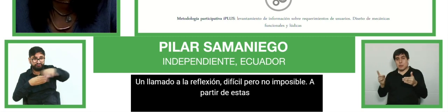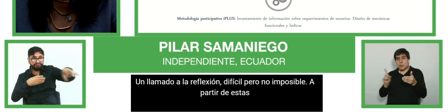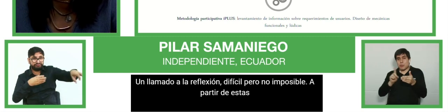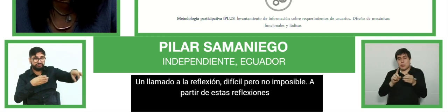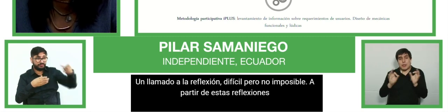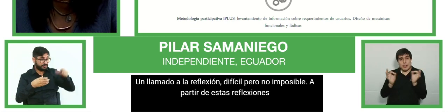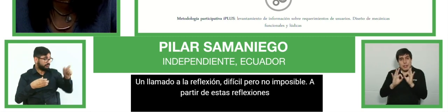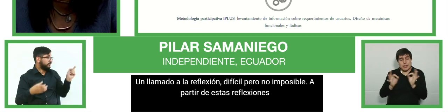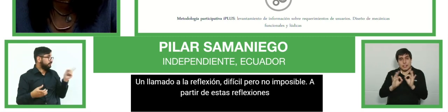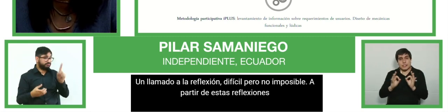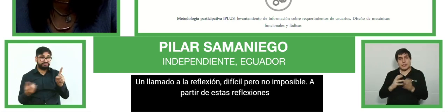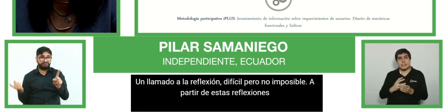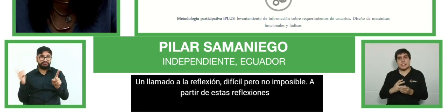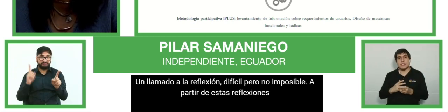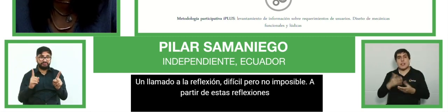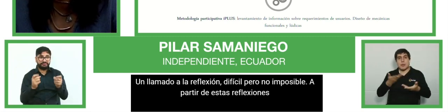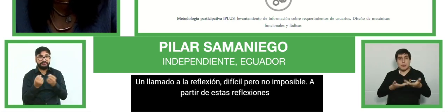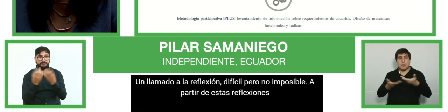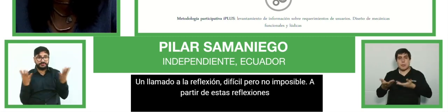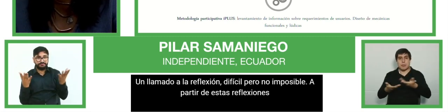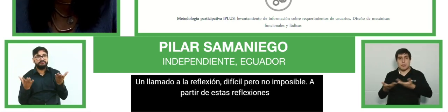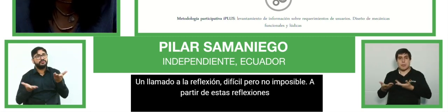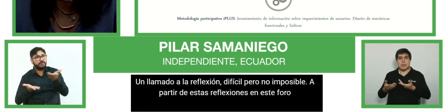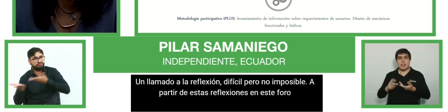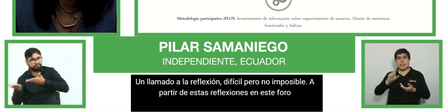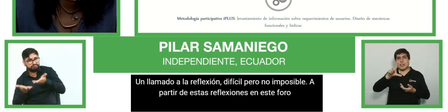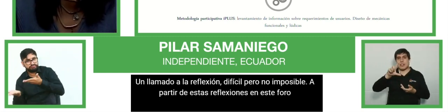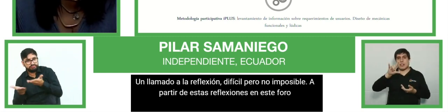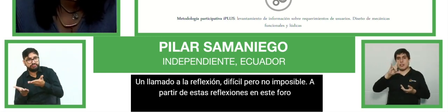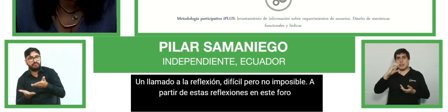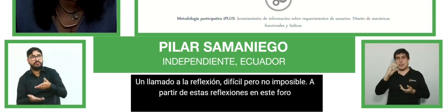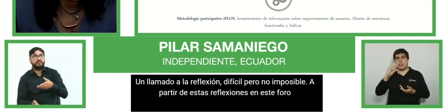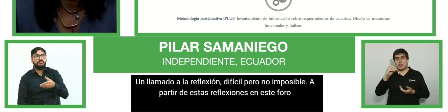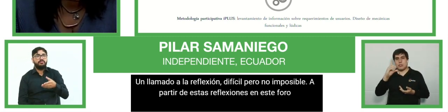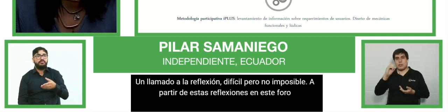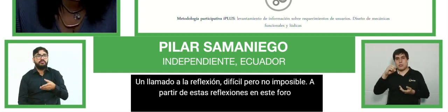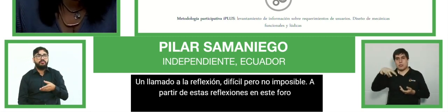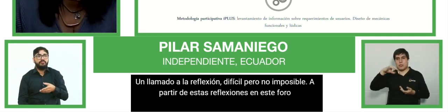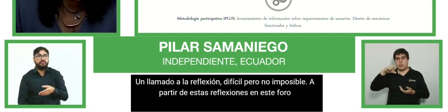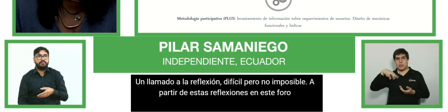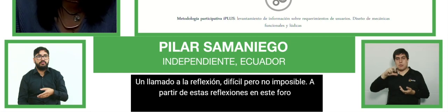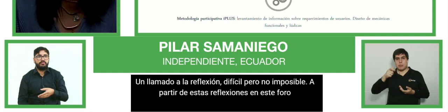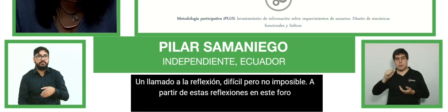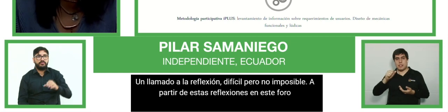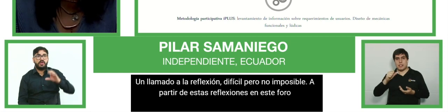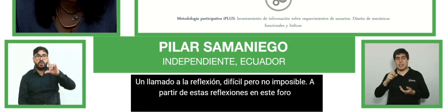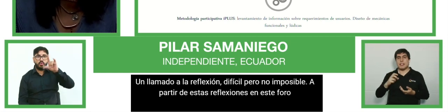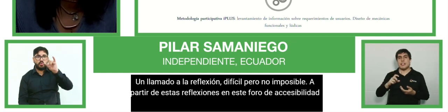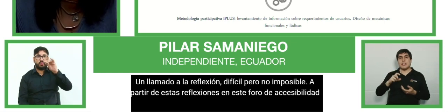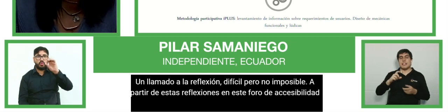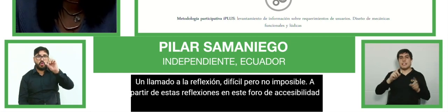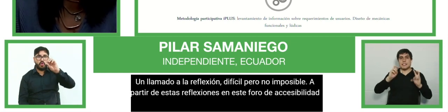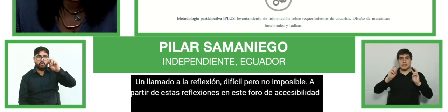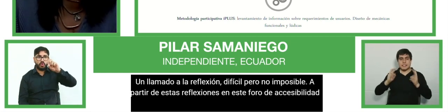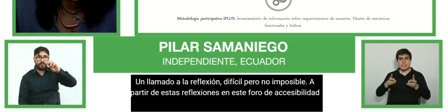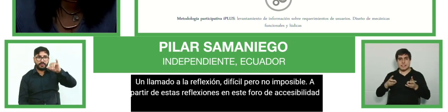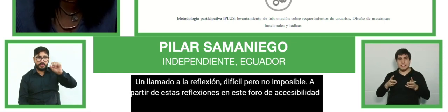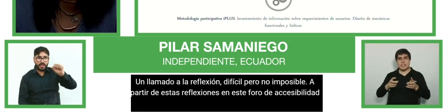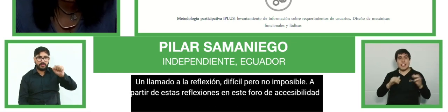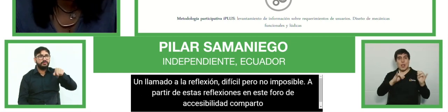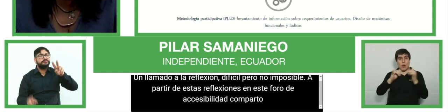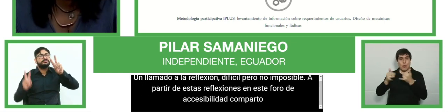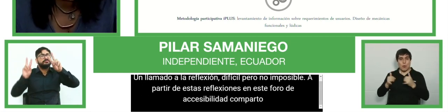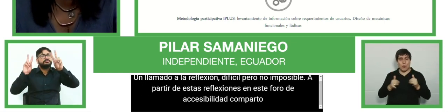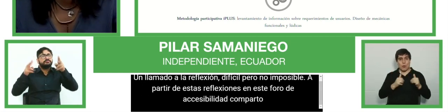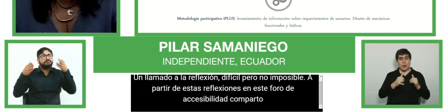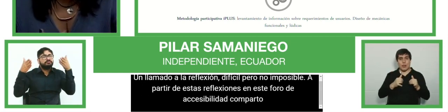the platform Ludominga. Ludo, from Ludus, synonymous of playful, Minga, Quechua, Minka,